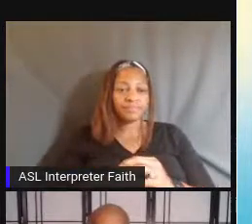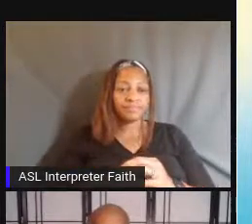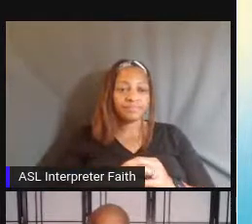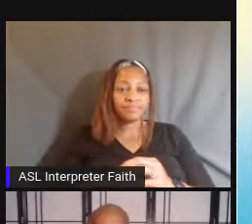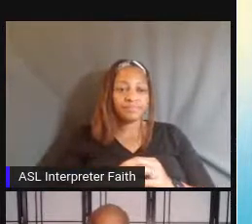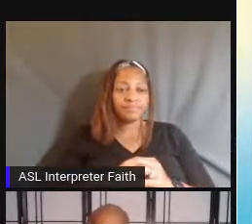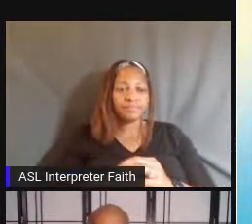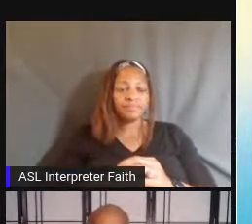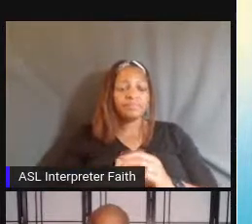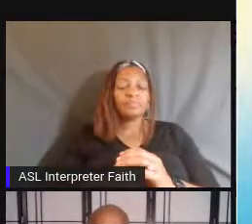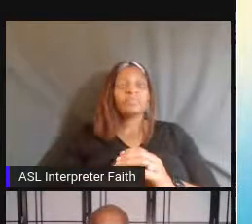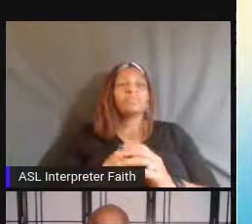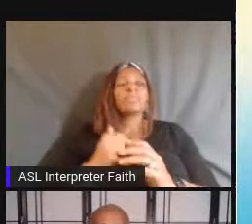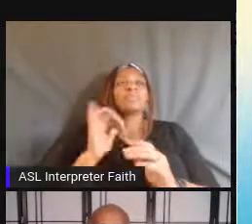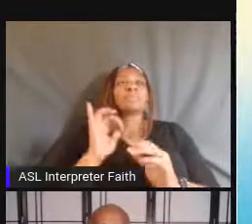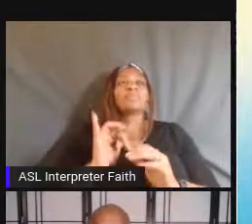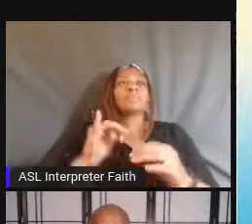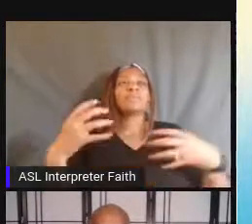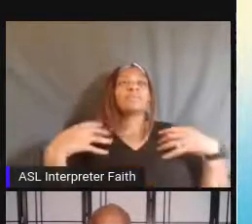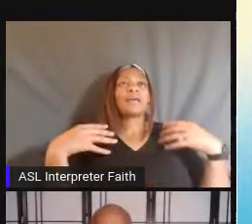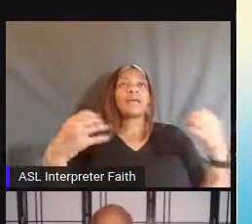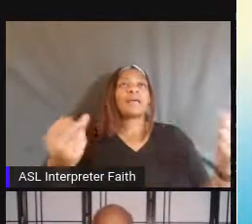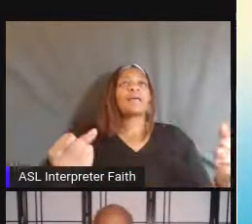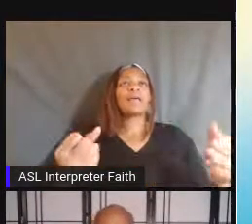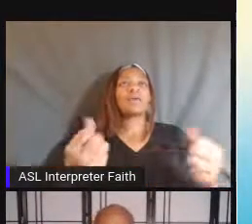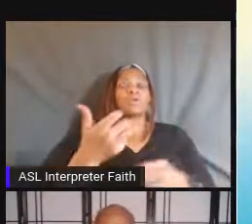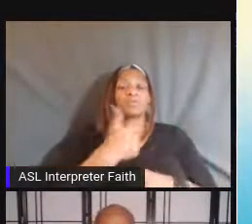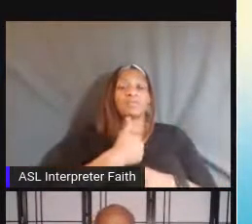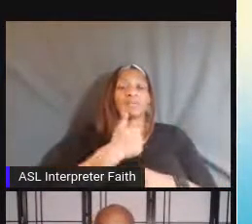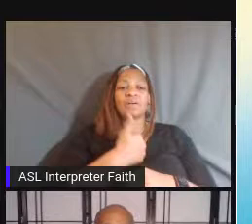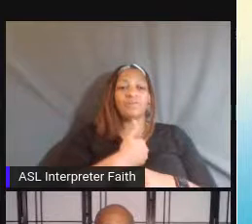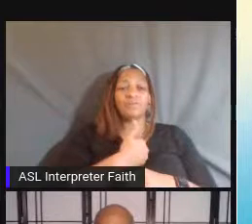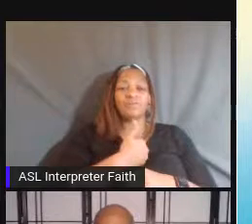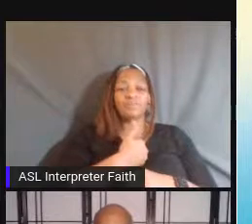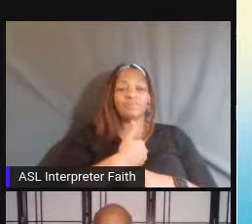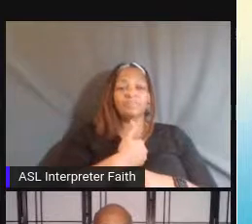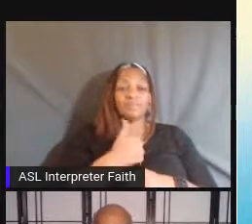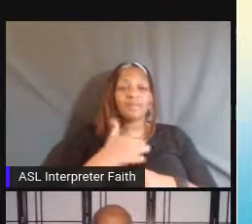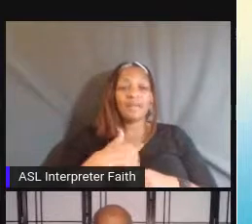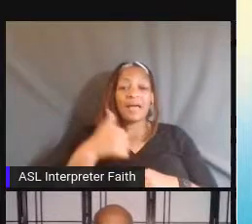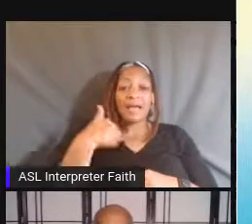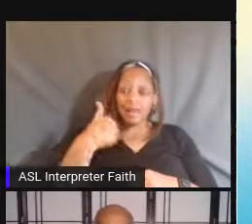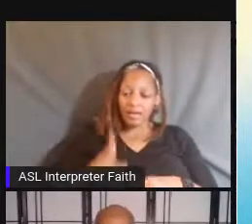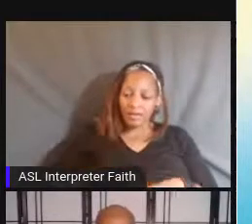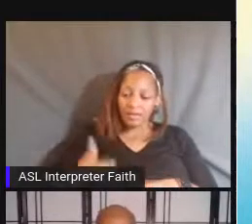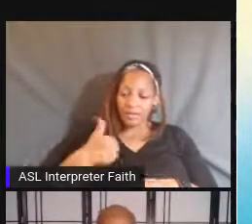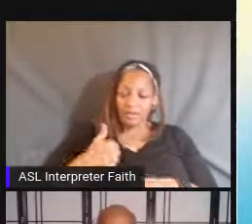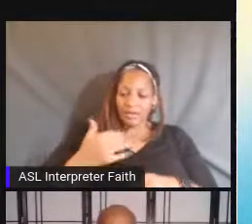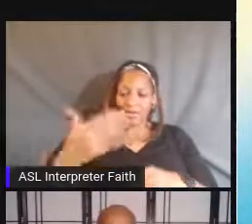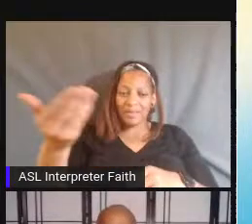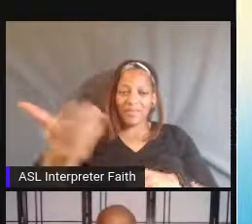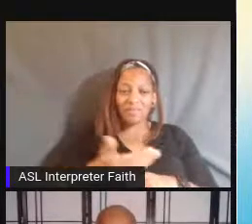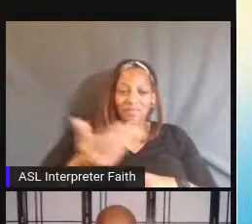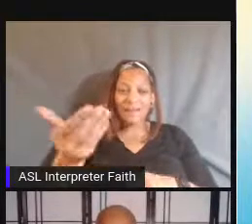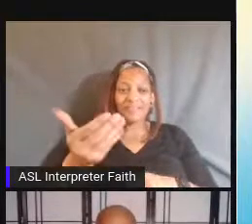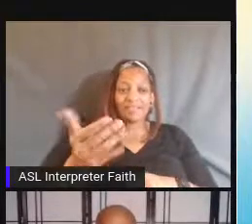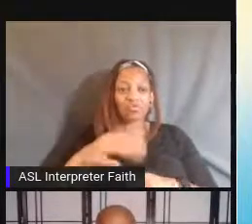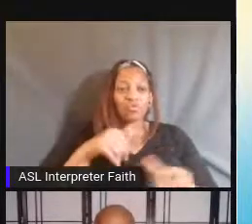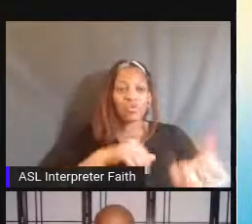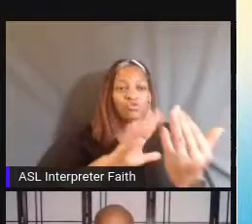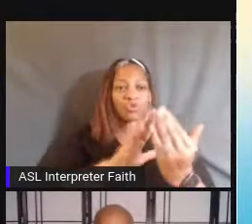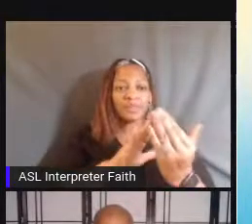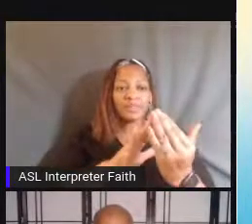Physician, heal thyself. Metaphysician, heal thyself. I am being invited to